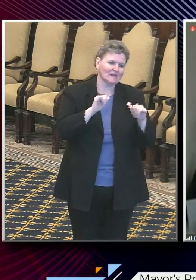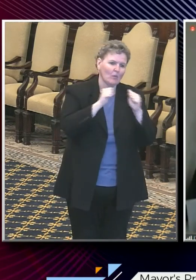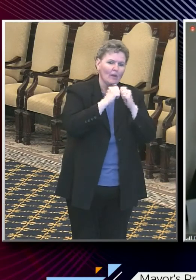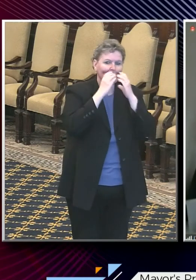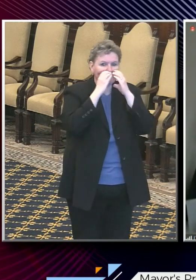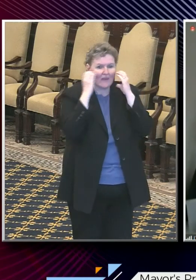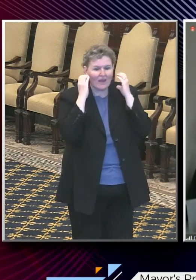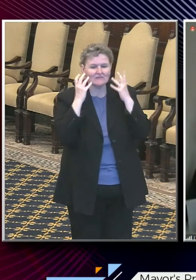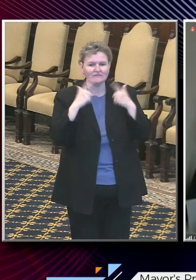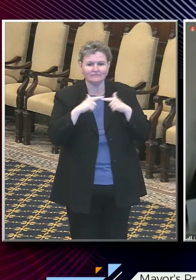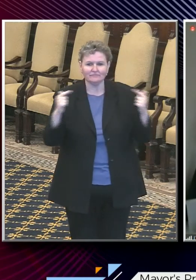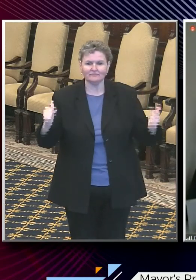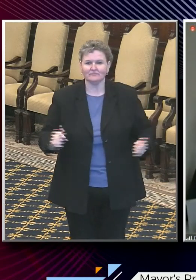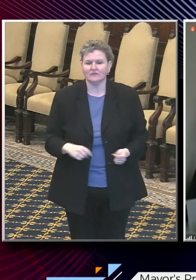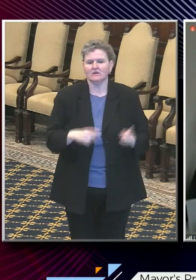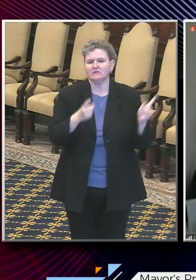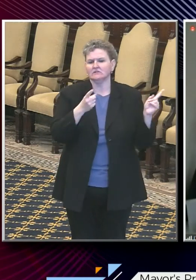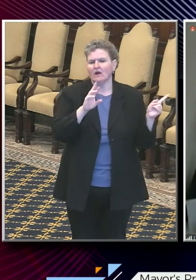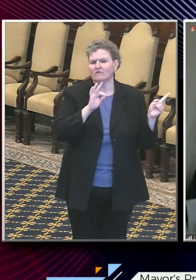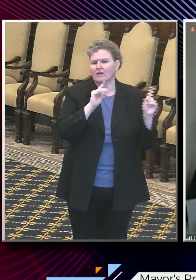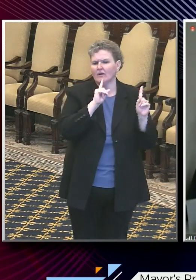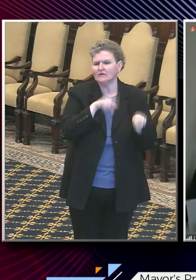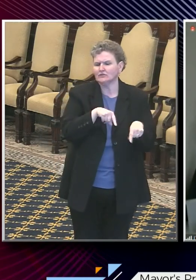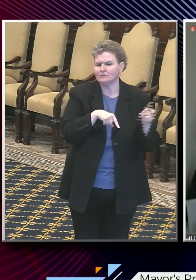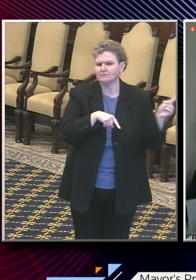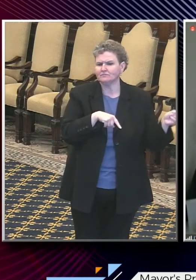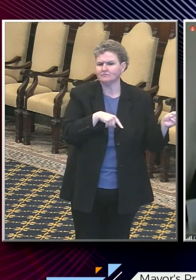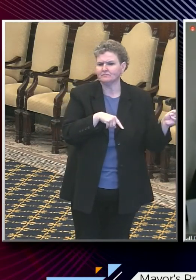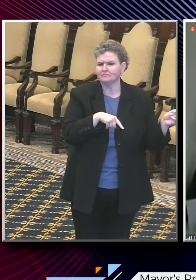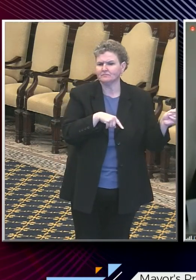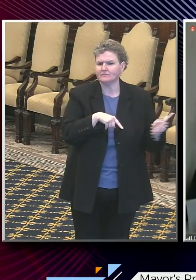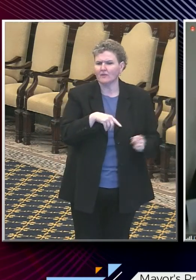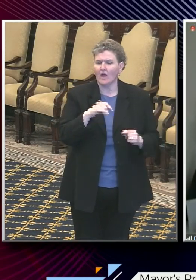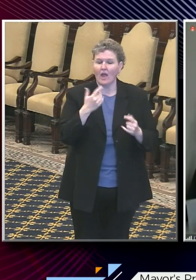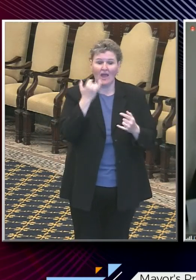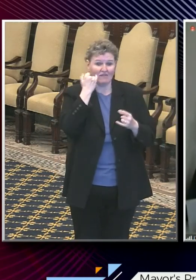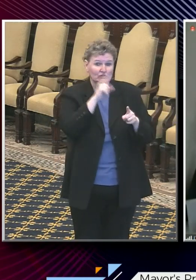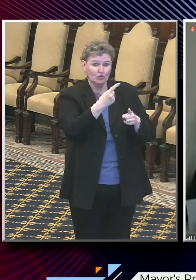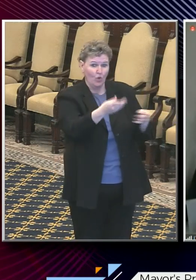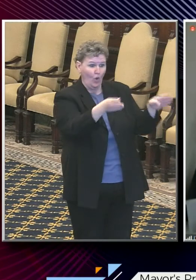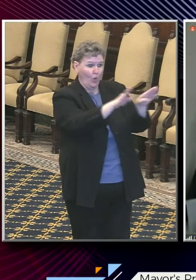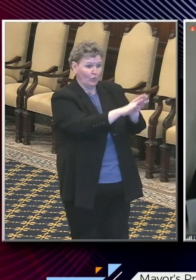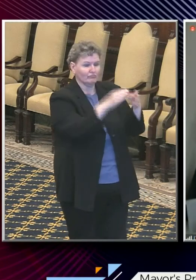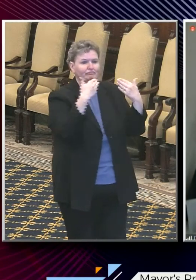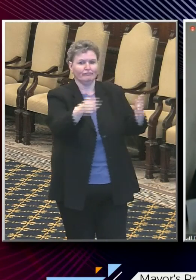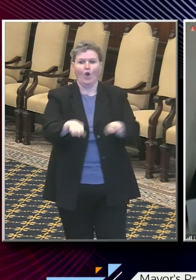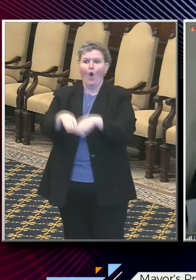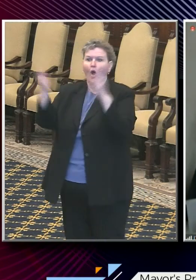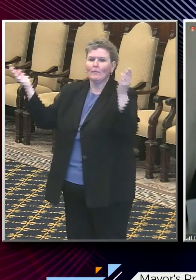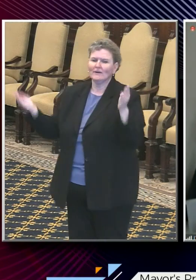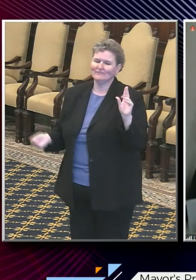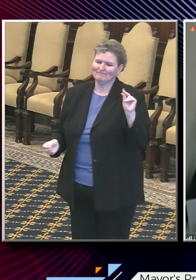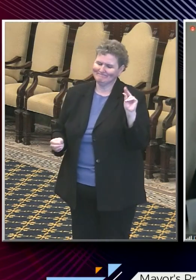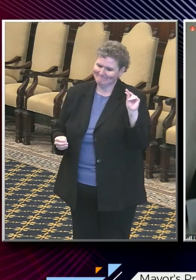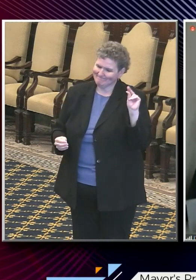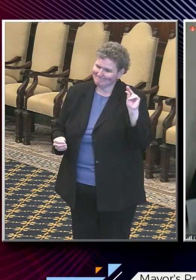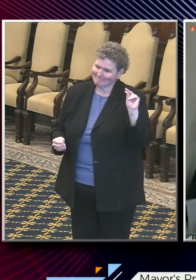the state and also our local Department of Health you agree with? Or is there, as we see numbers drop,